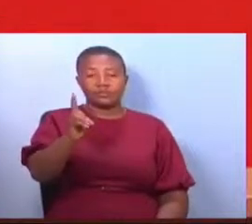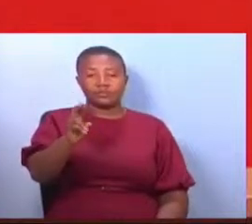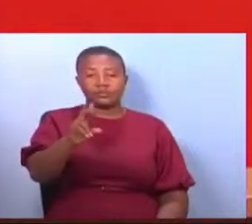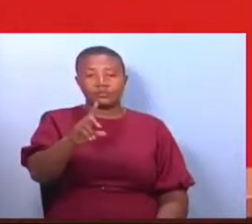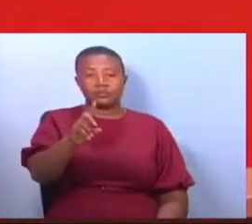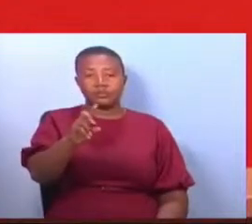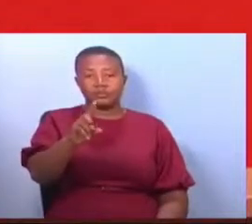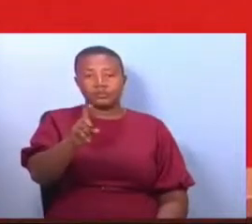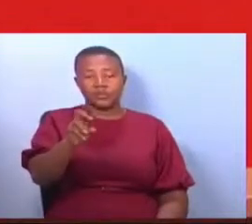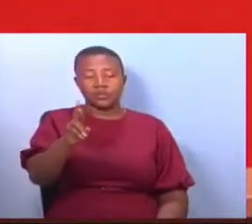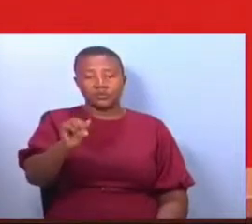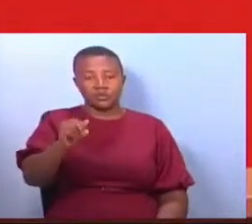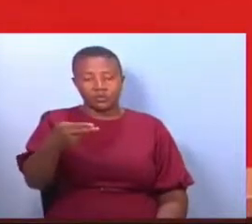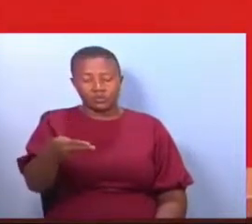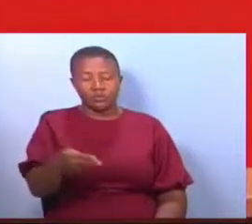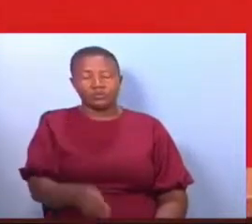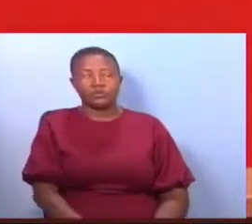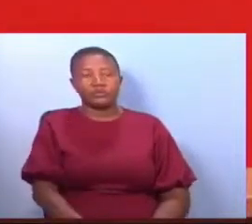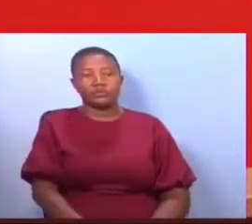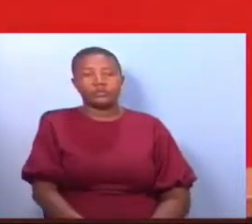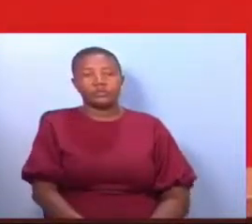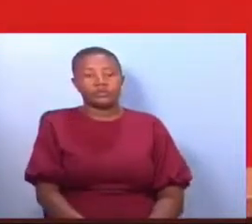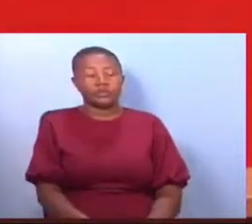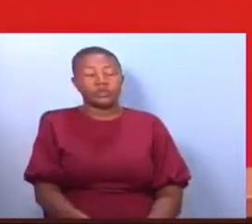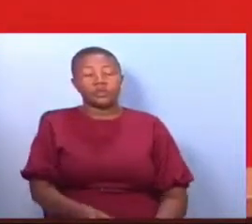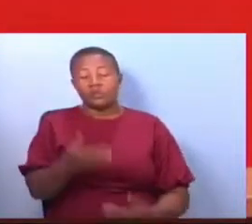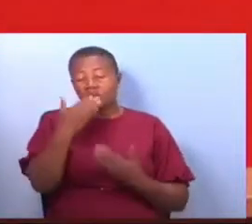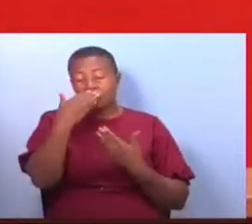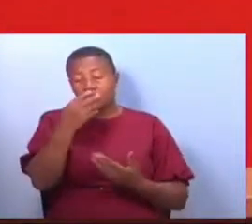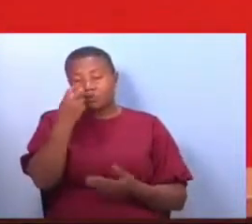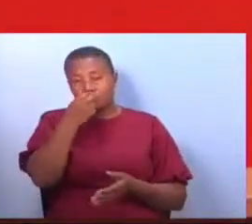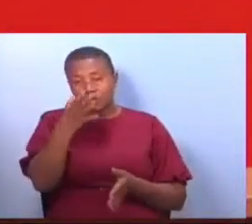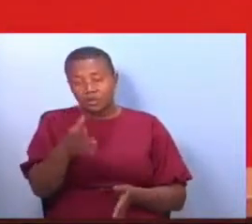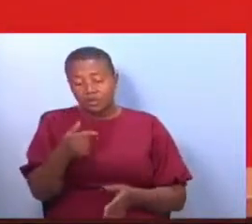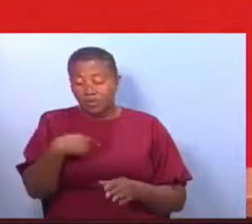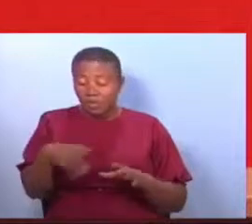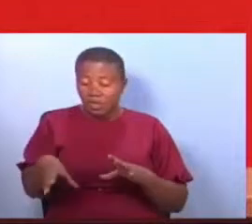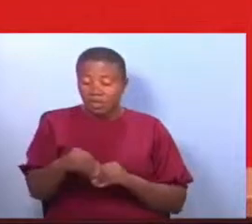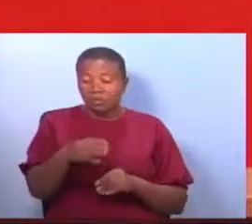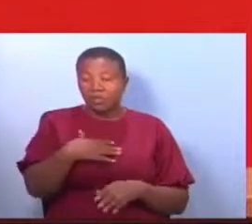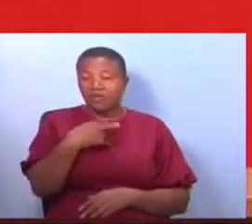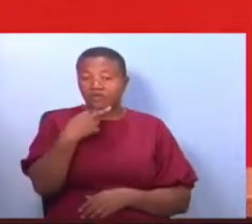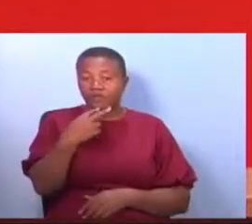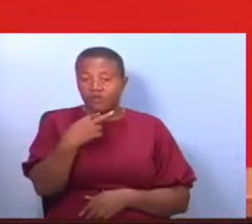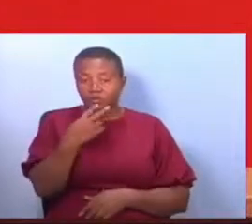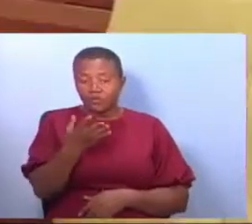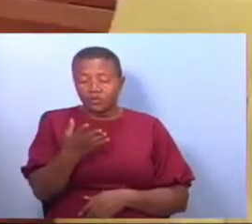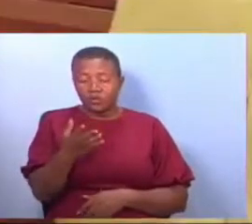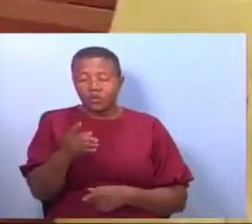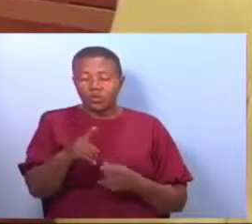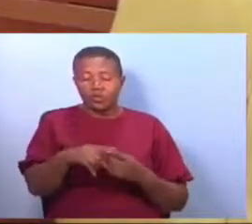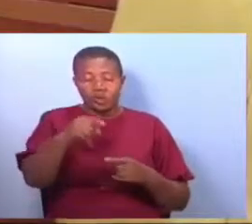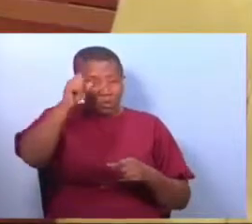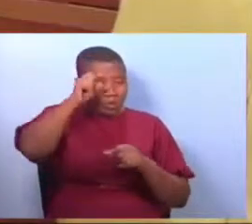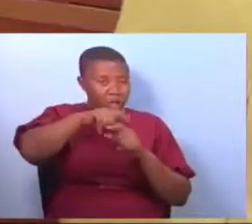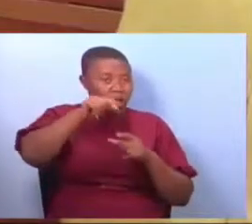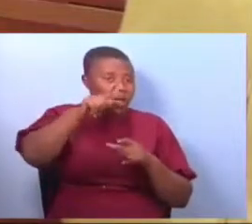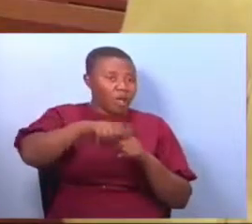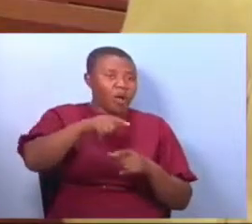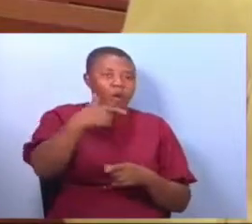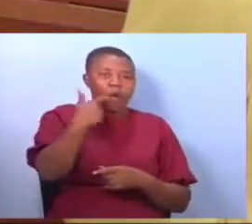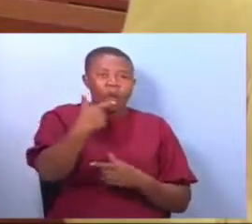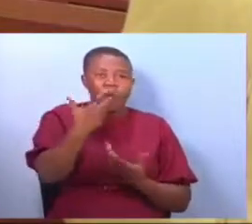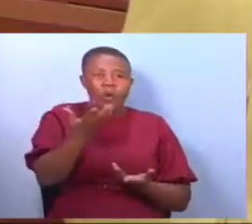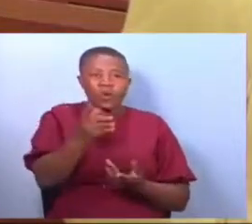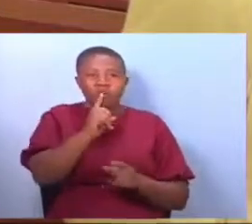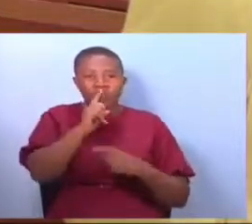Mr. Speaker, I also want to add my voice to the colleagues who have already